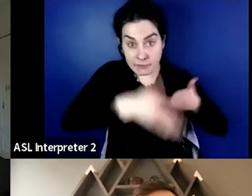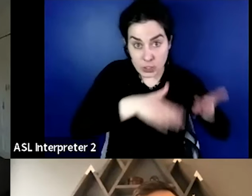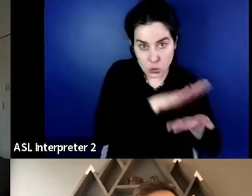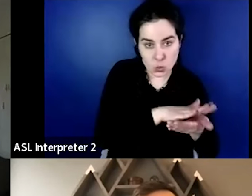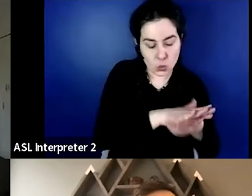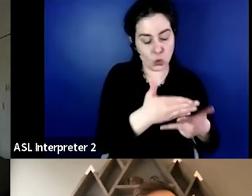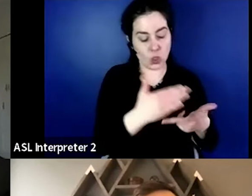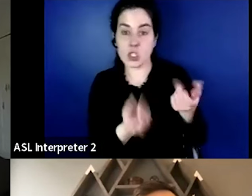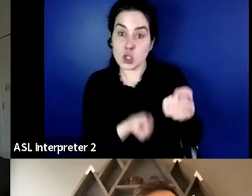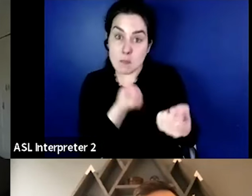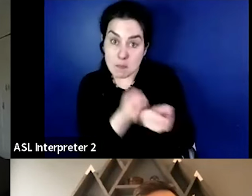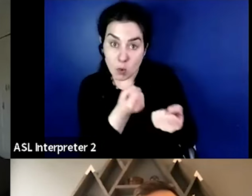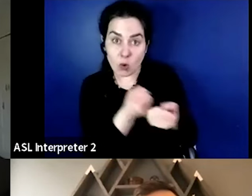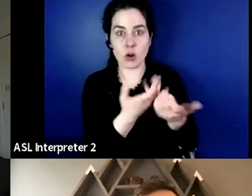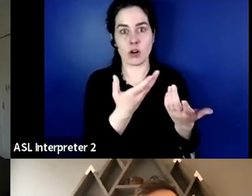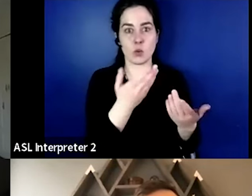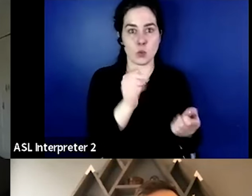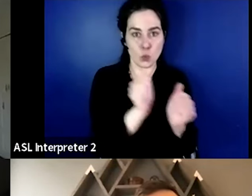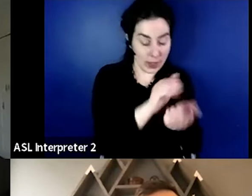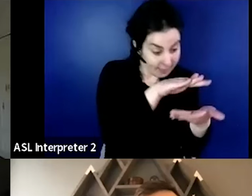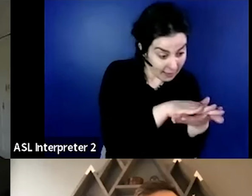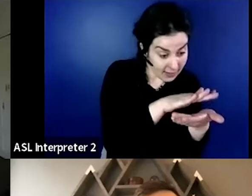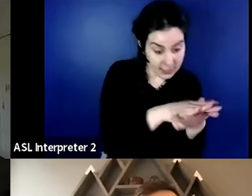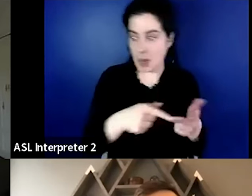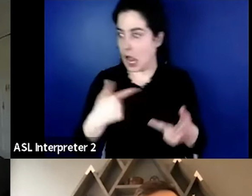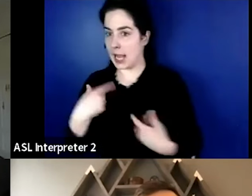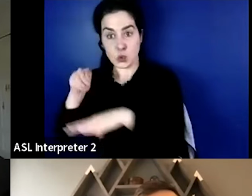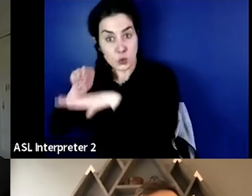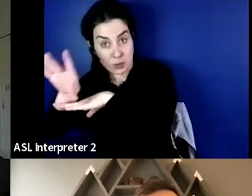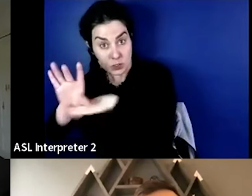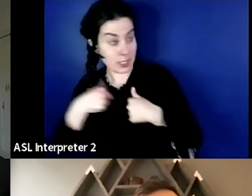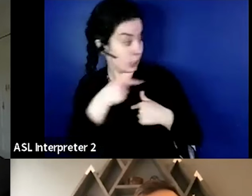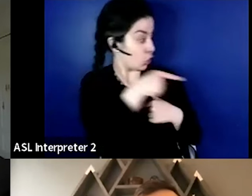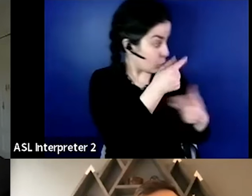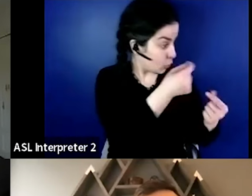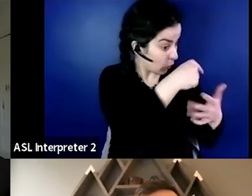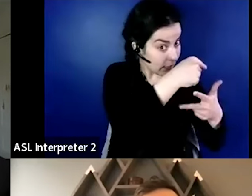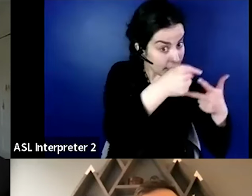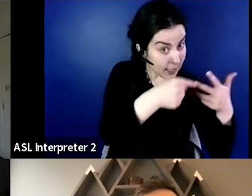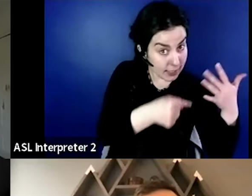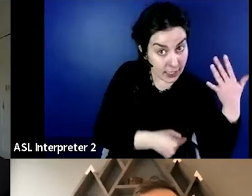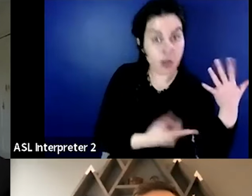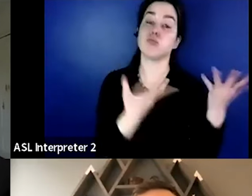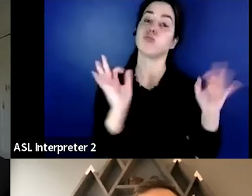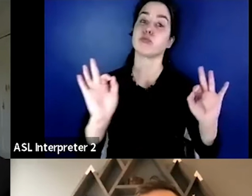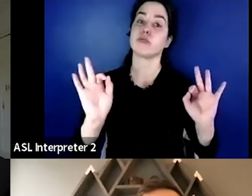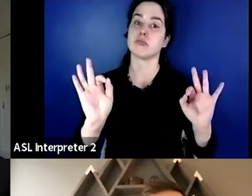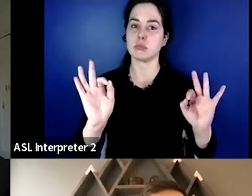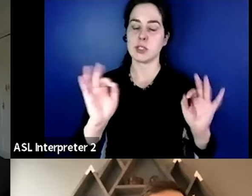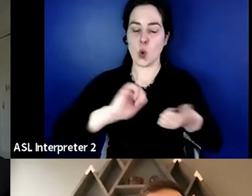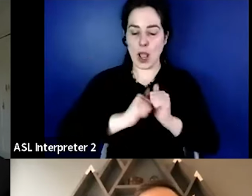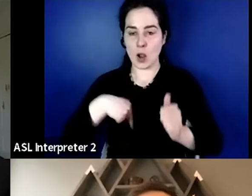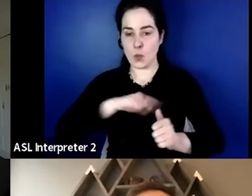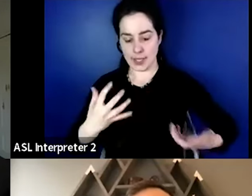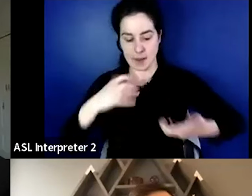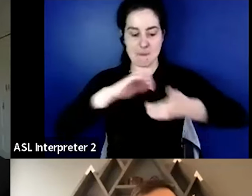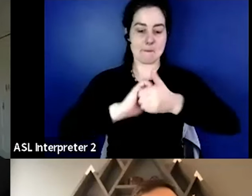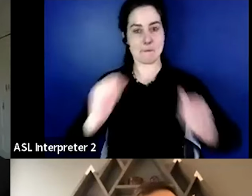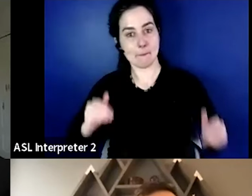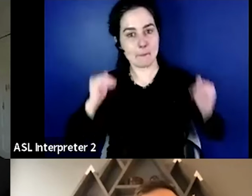can do the counseling and support. You can do all this pieces. Wonderful. So it's how we can also work better together, I think, is another piece that we're